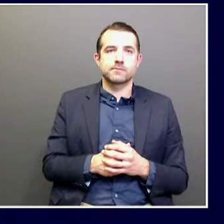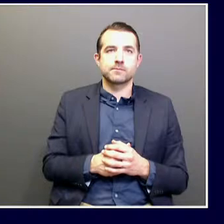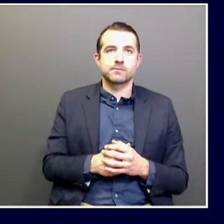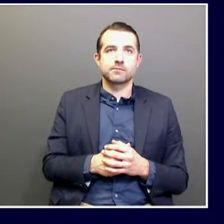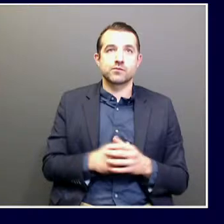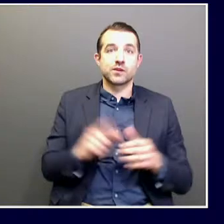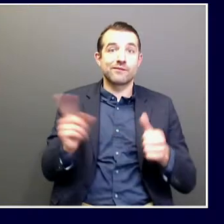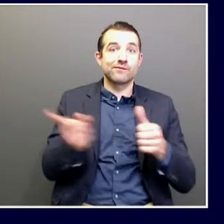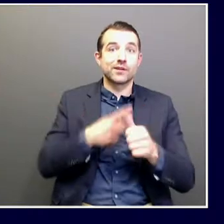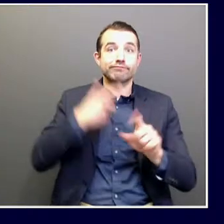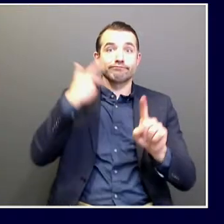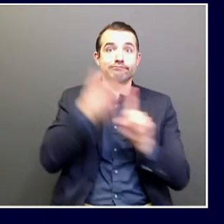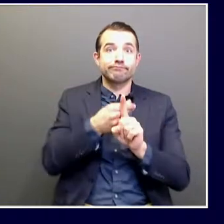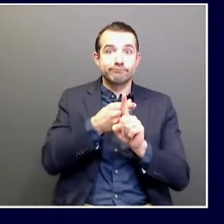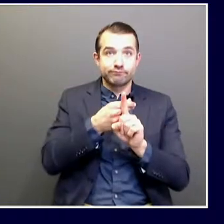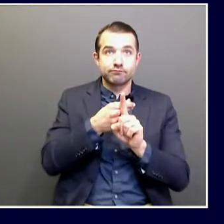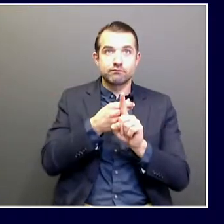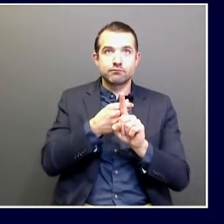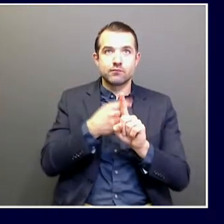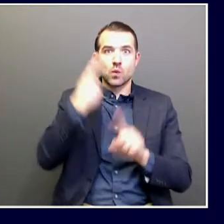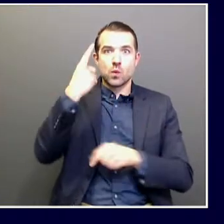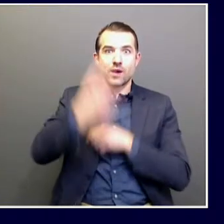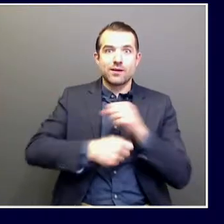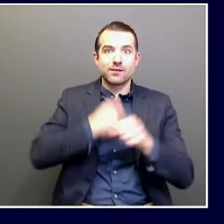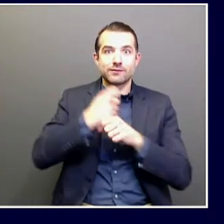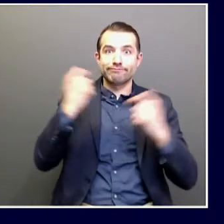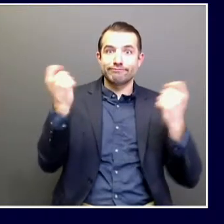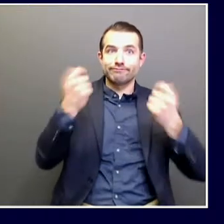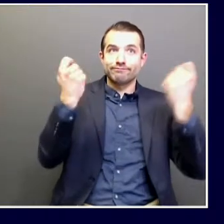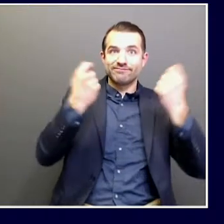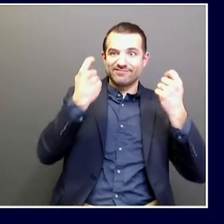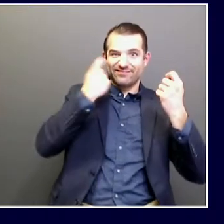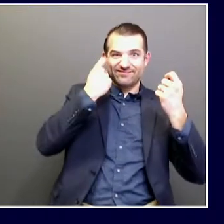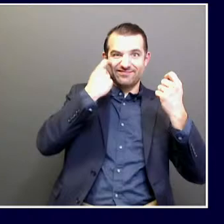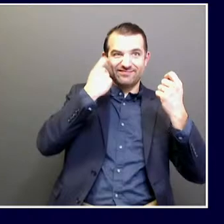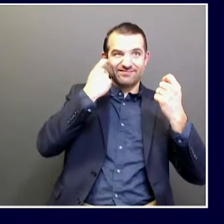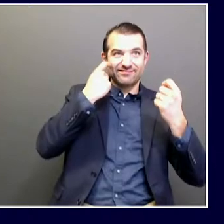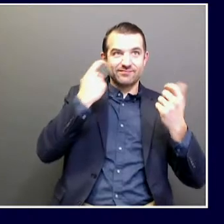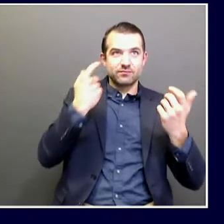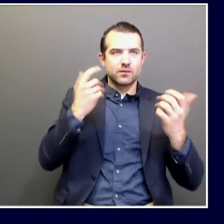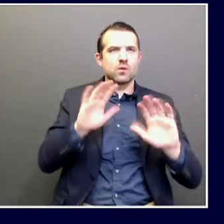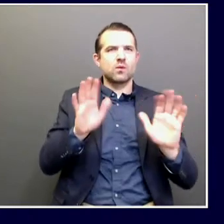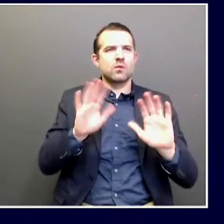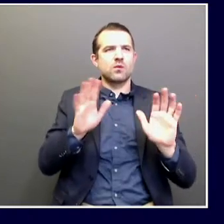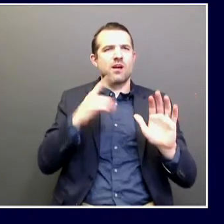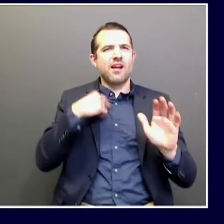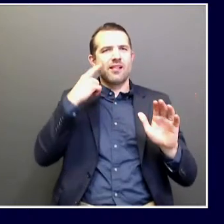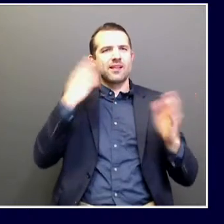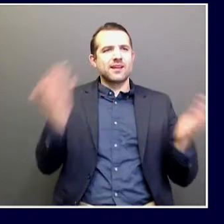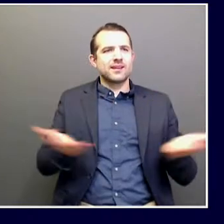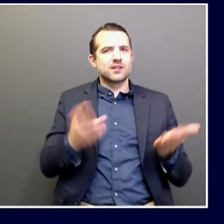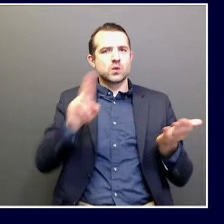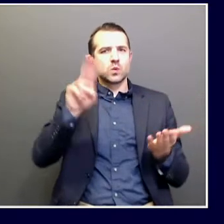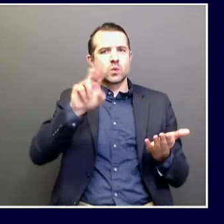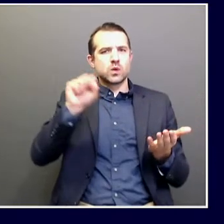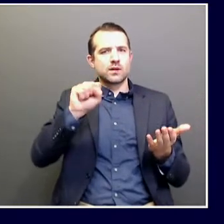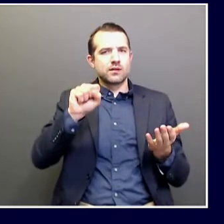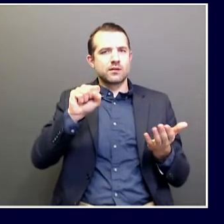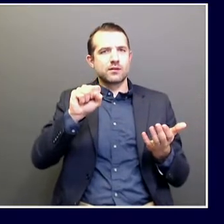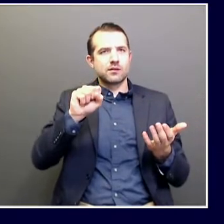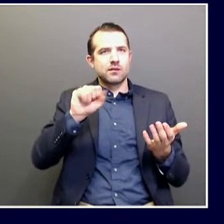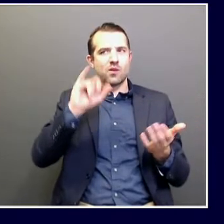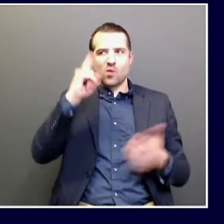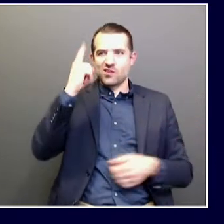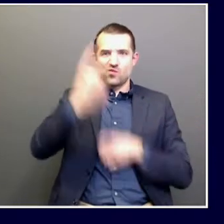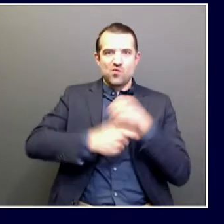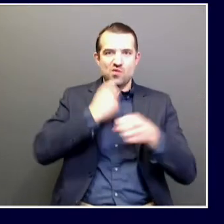here in the state, and I believe, or in the United States in general. And I also, I think we all hoped